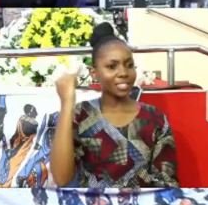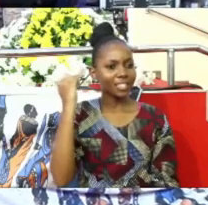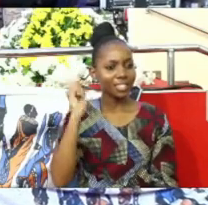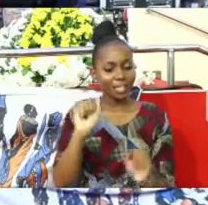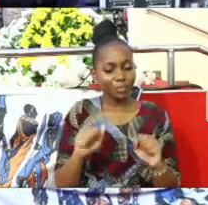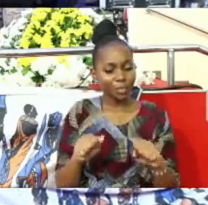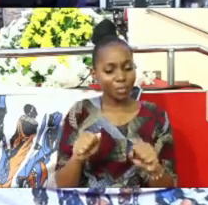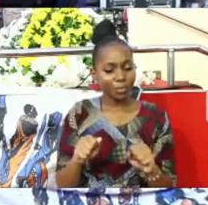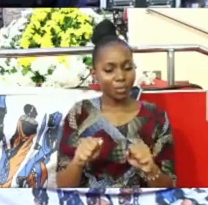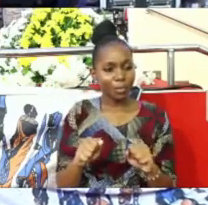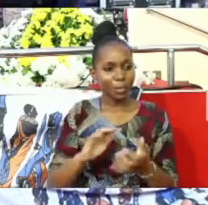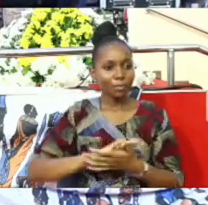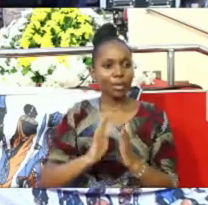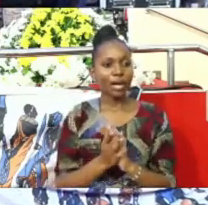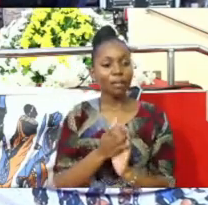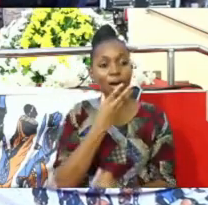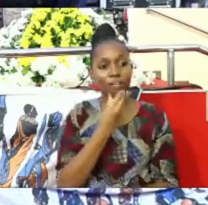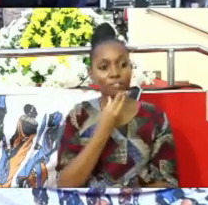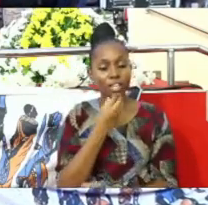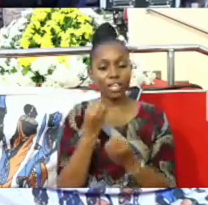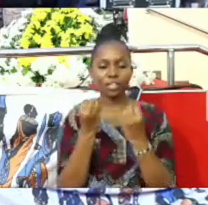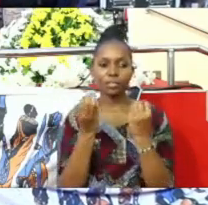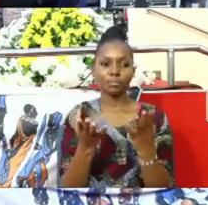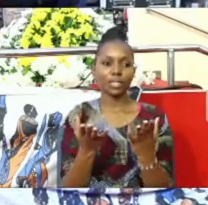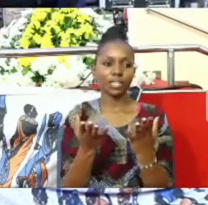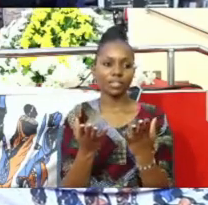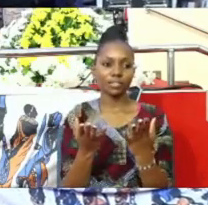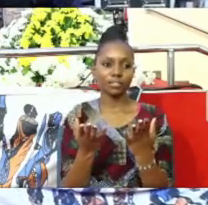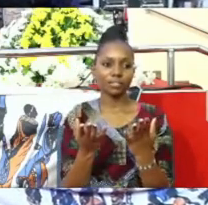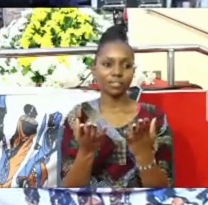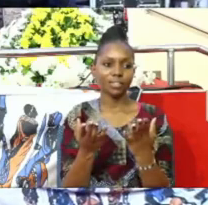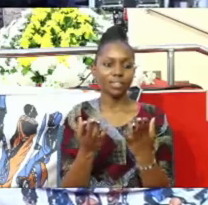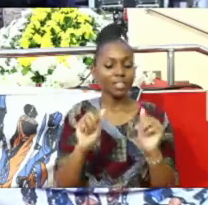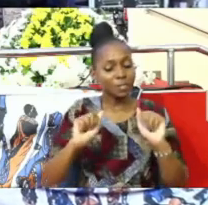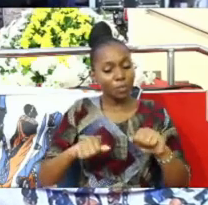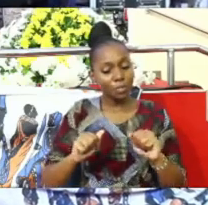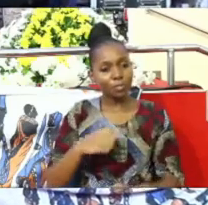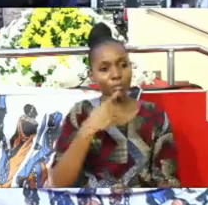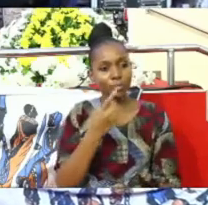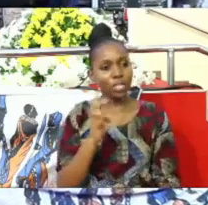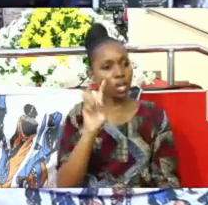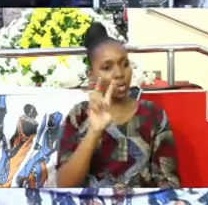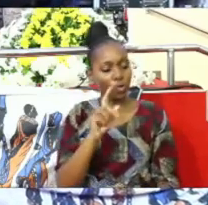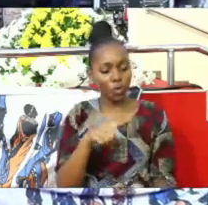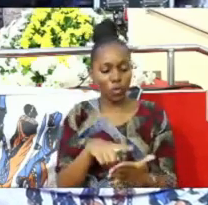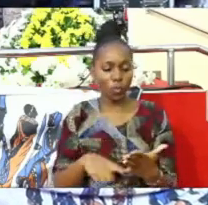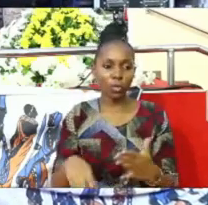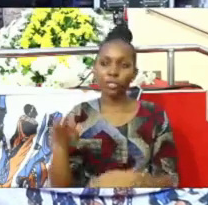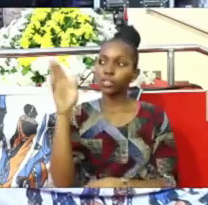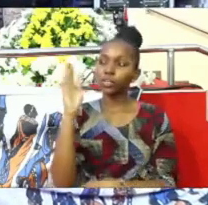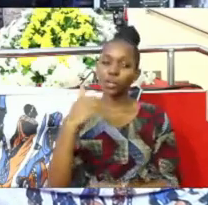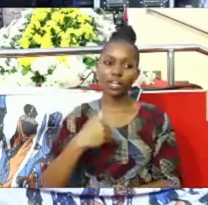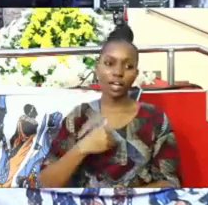many of us. Ya kwamba angekuwa baba wa wetu wengi. Can't we say, look what the Lord has done? Si tunaweza sema angalia vile Bwana amefanya.